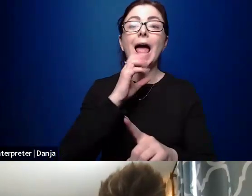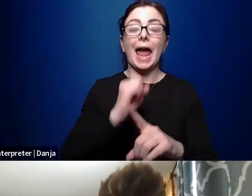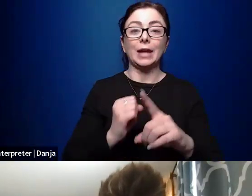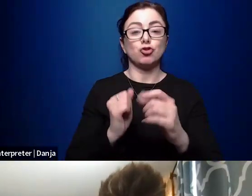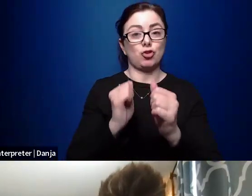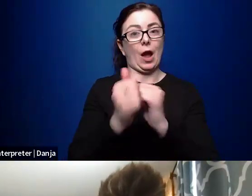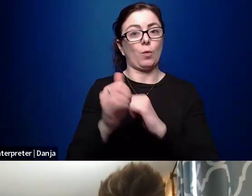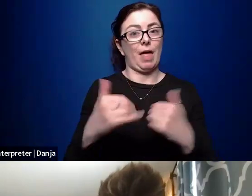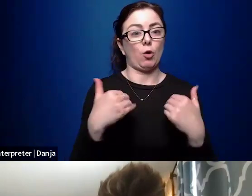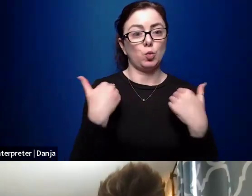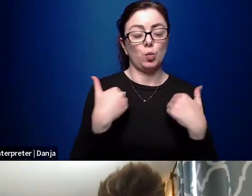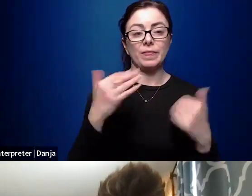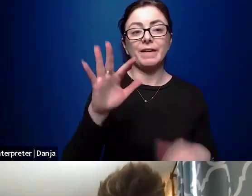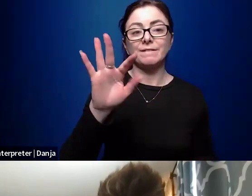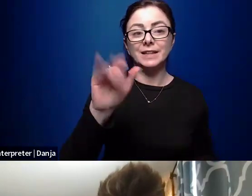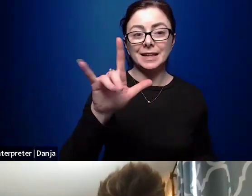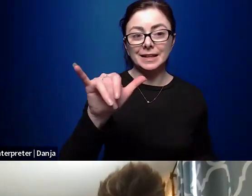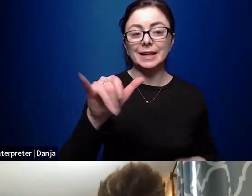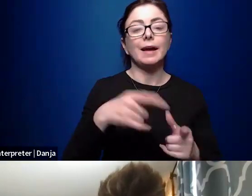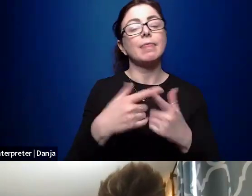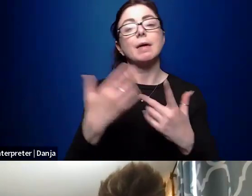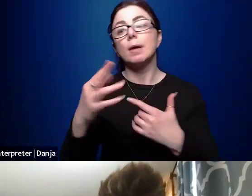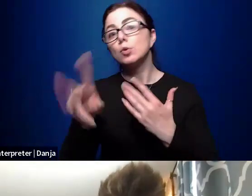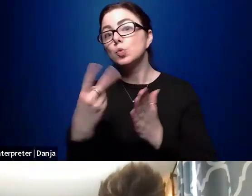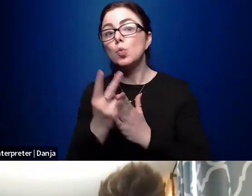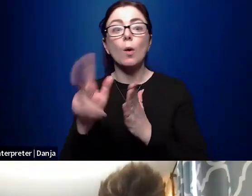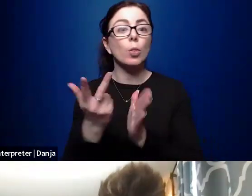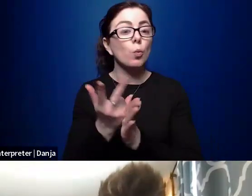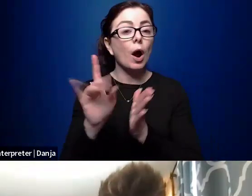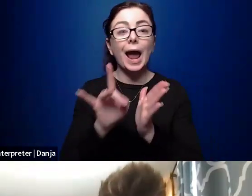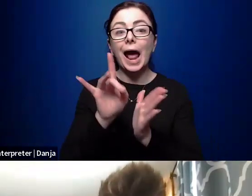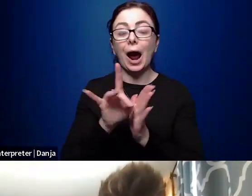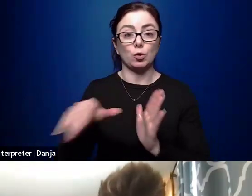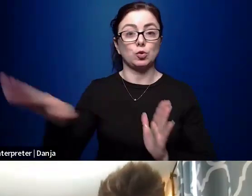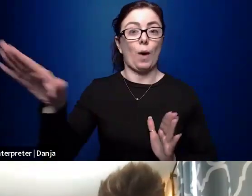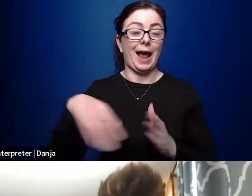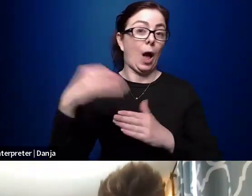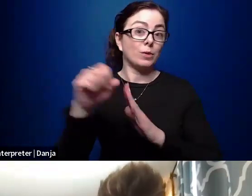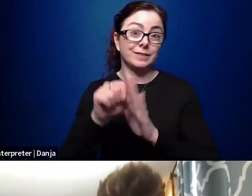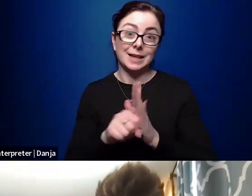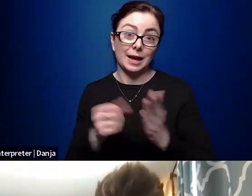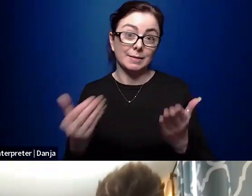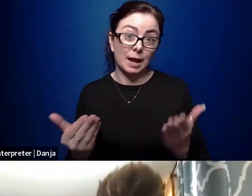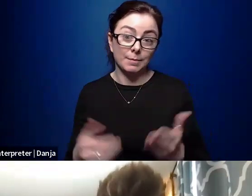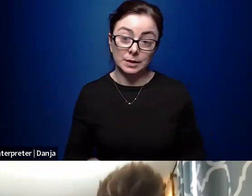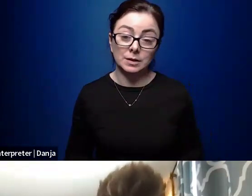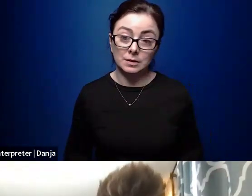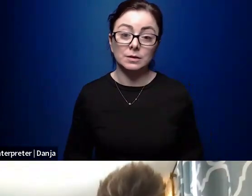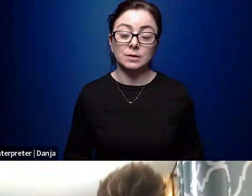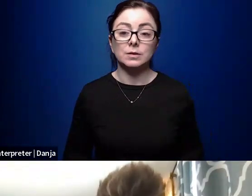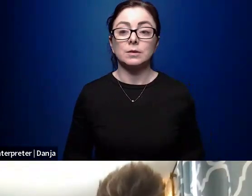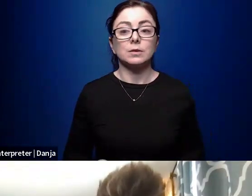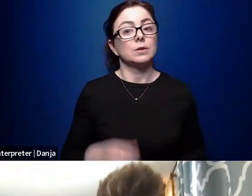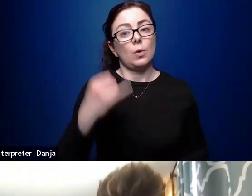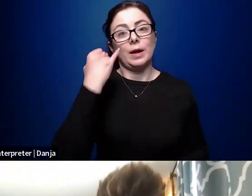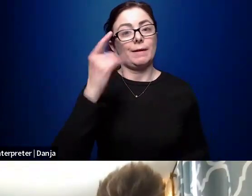will be placed either 2 or 3 hours away or 8 hours away or even out of state. So a lot of times, if you don't